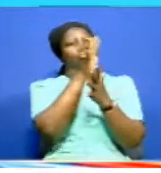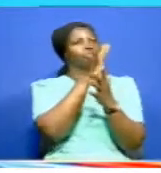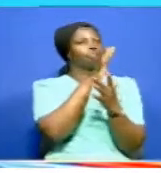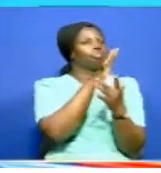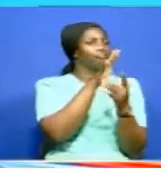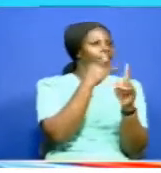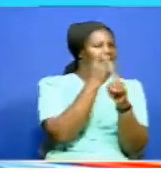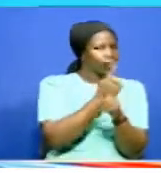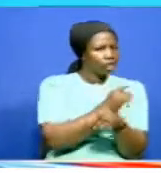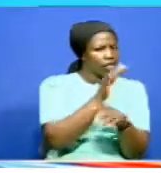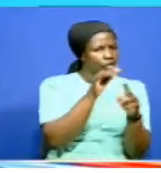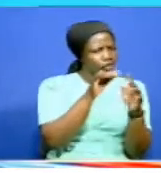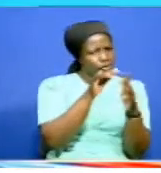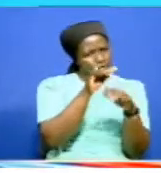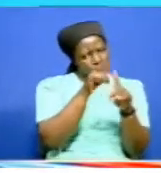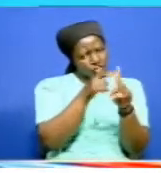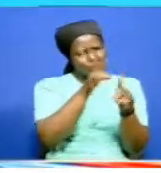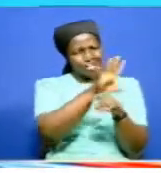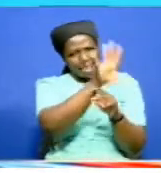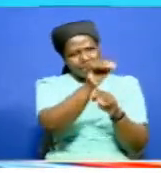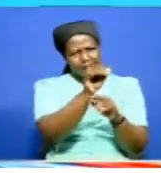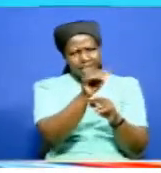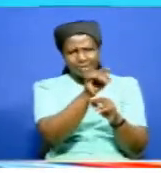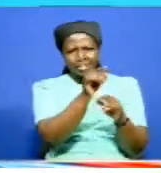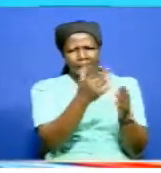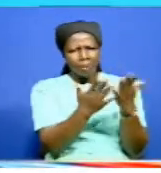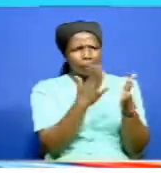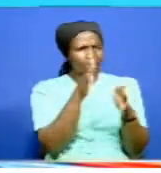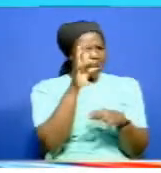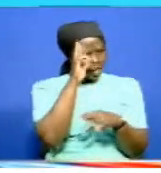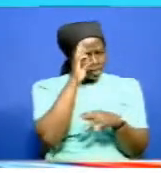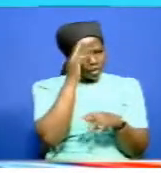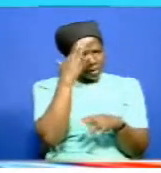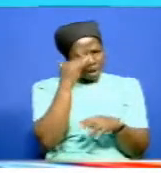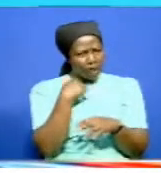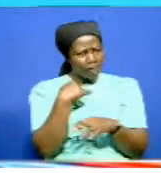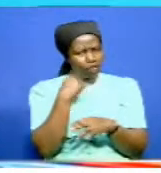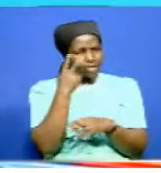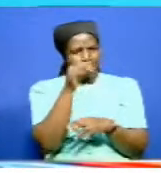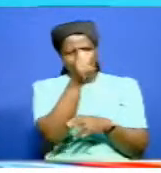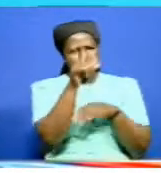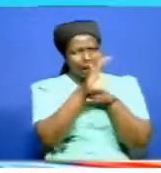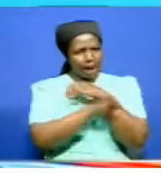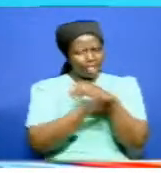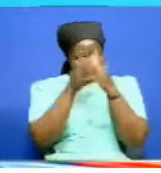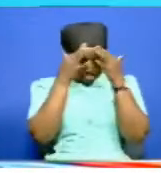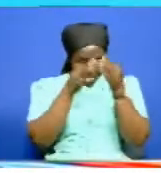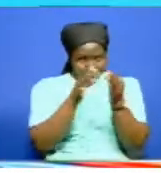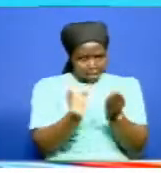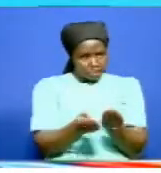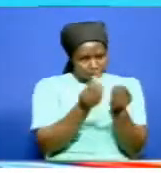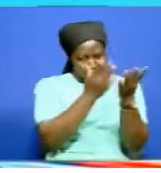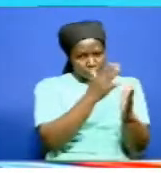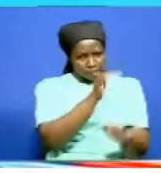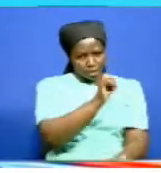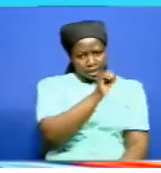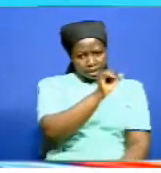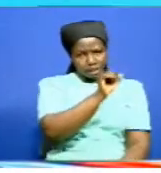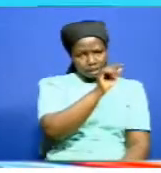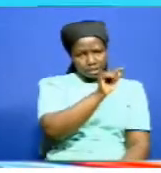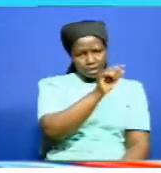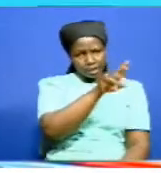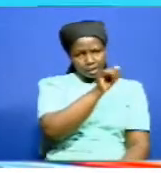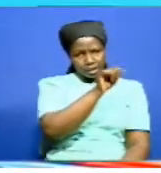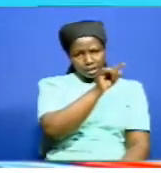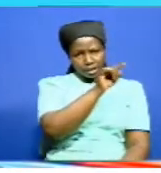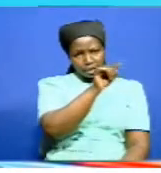perhaps the reason why we are experiencing countries opting to give AstraZeneca vaccine a wide